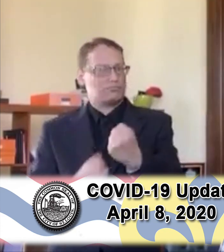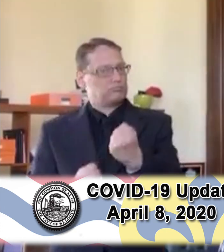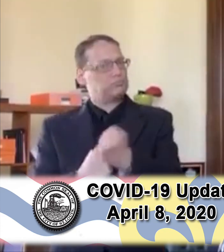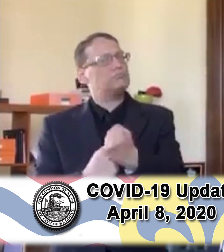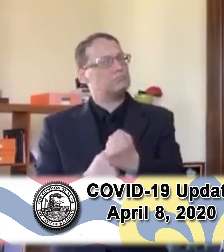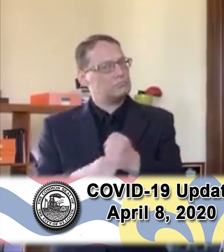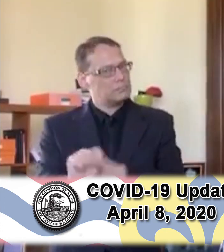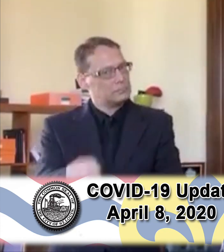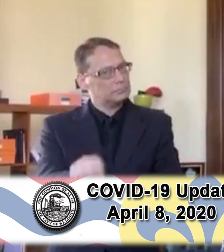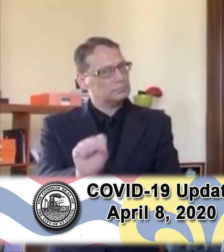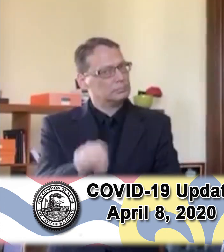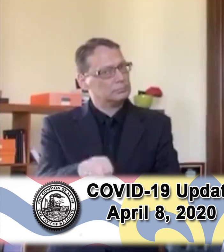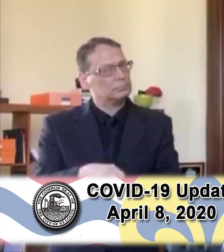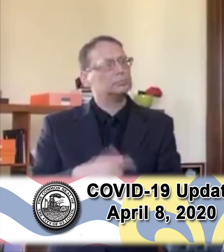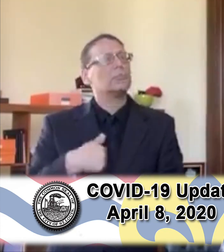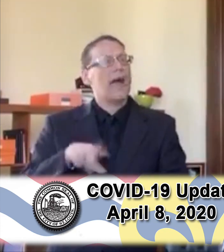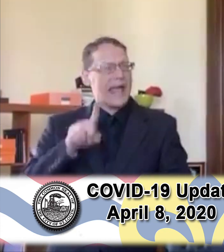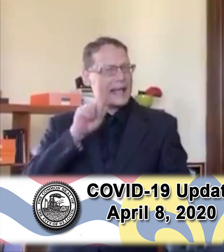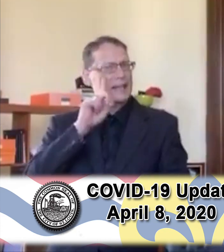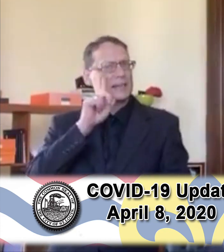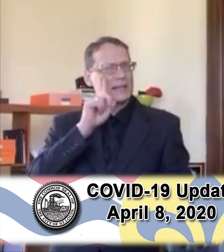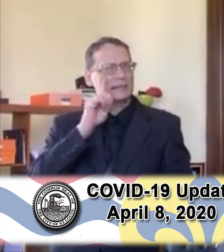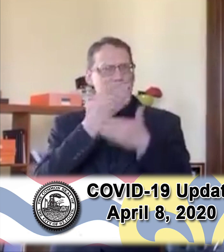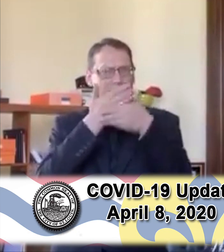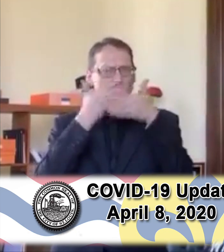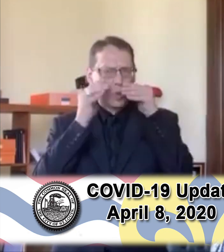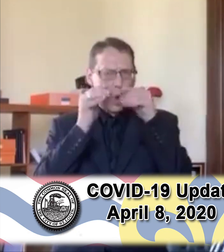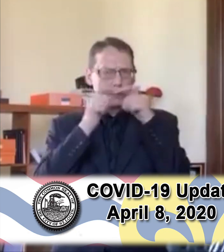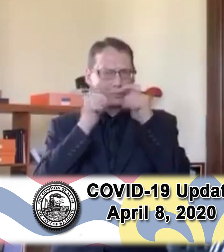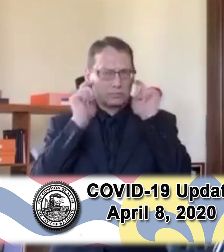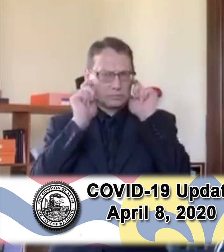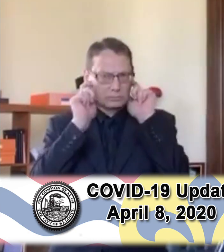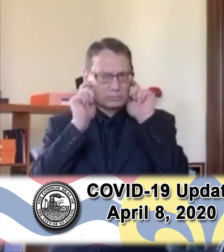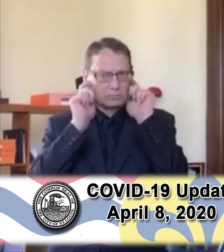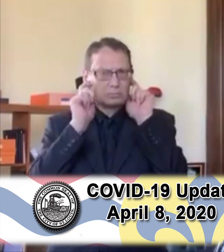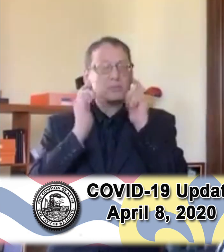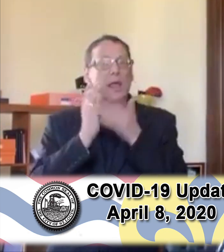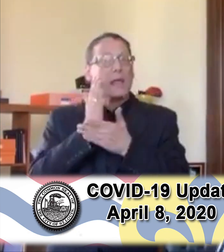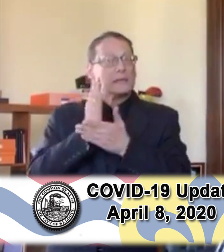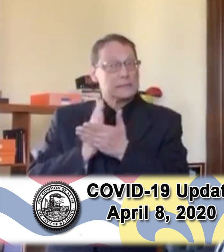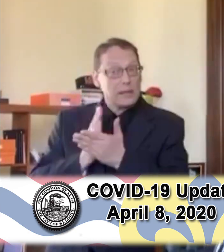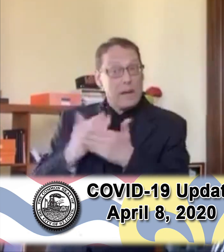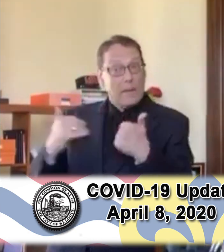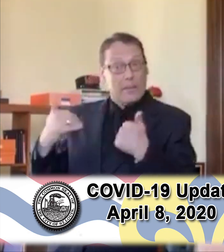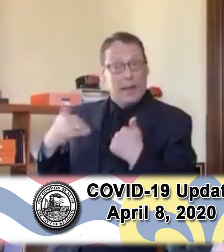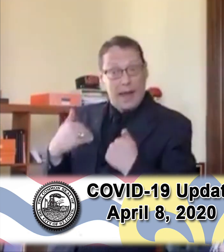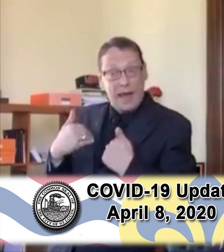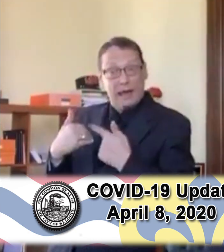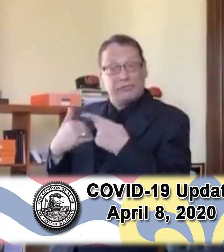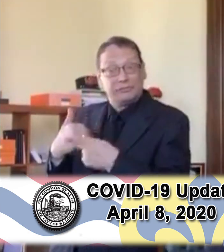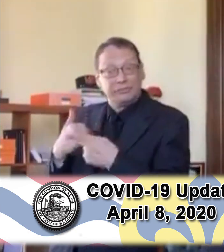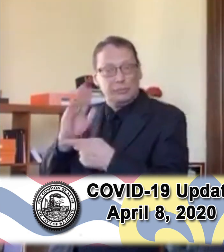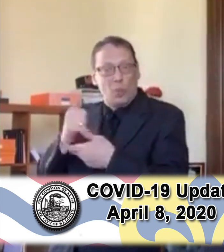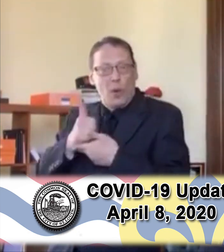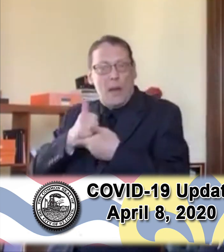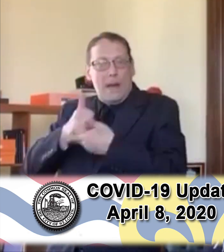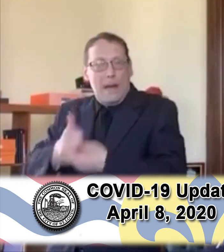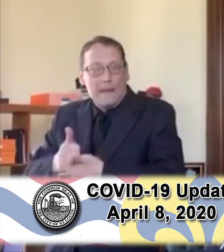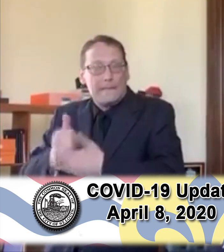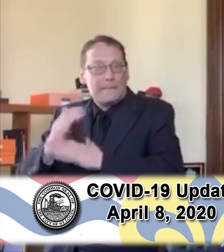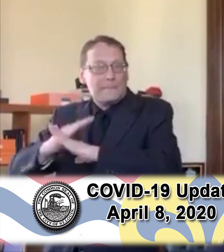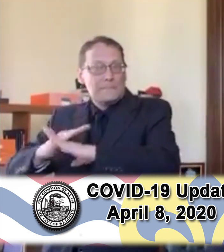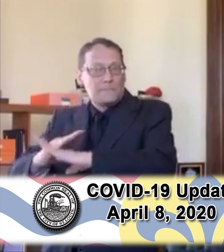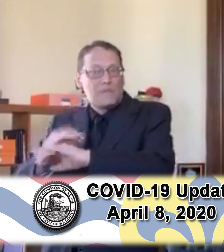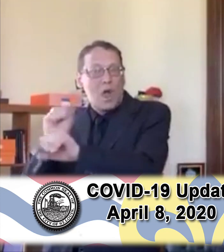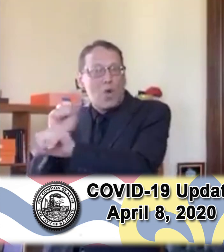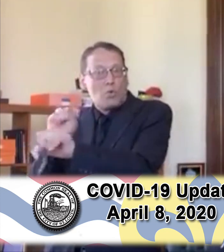think it is the cloth masks that some people have now will help to protect the grocery store